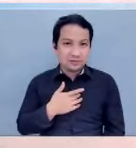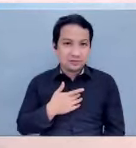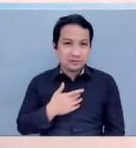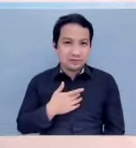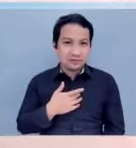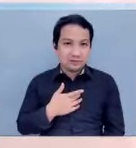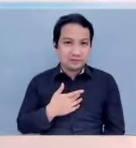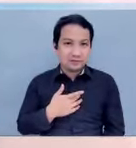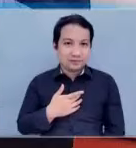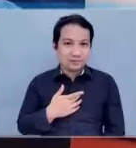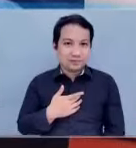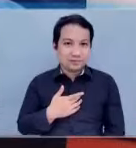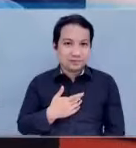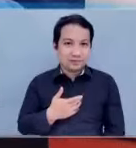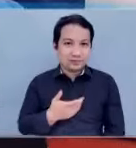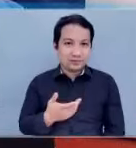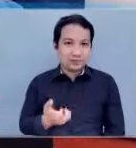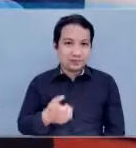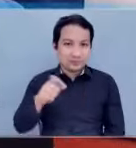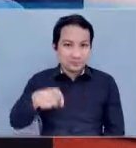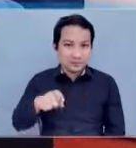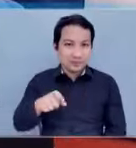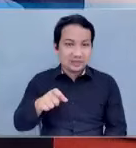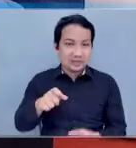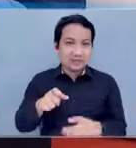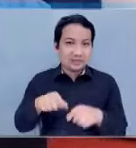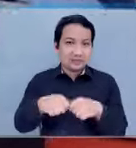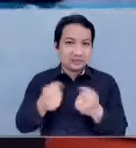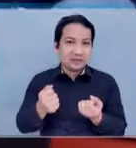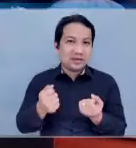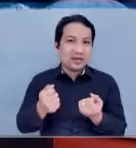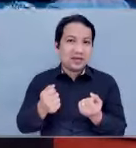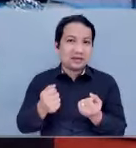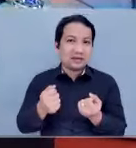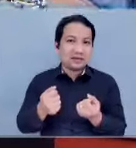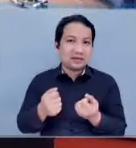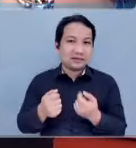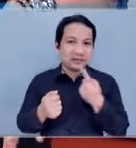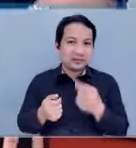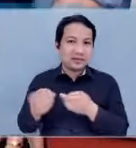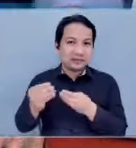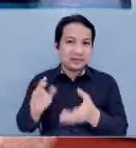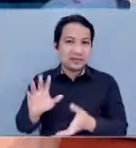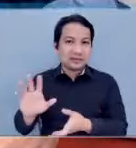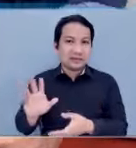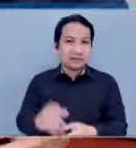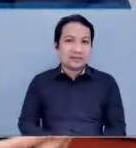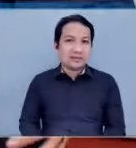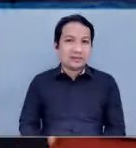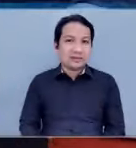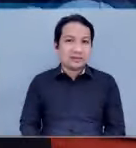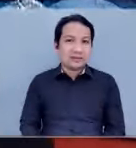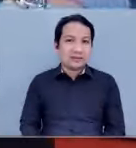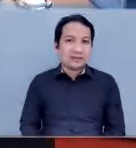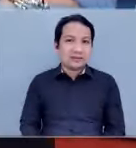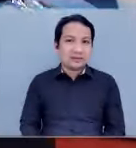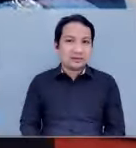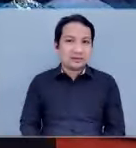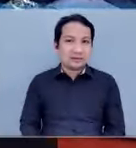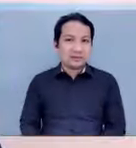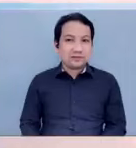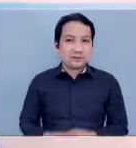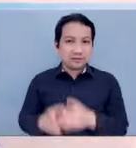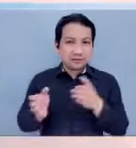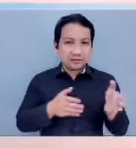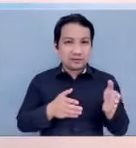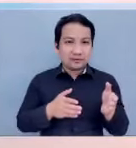I really needed a break. And, you know, I told my manager that, because I'm preparing for Hanford. You